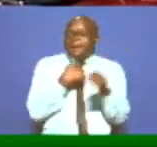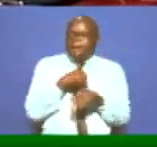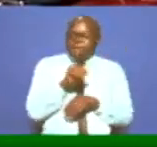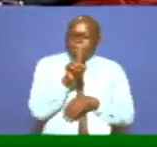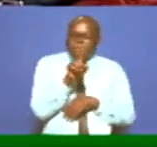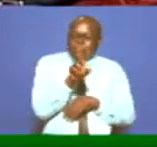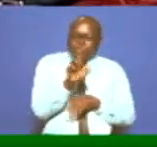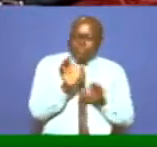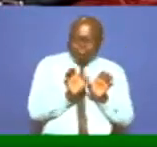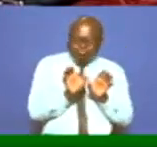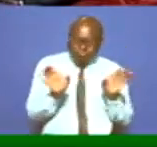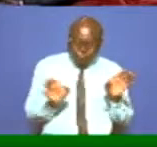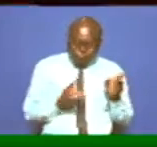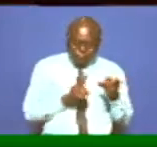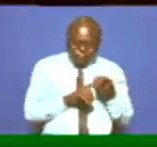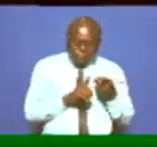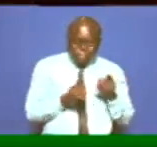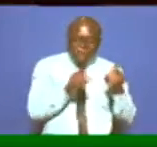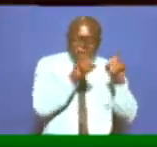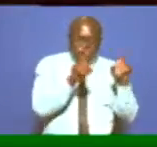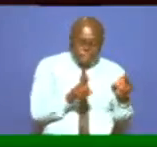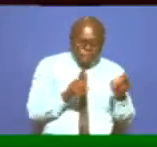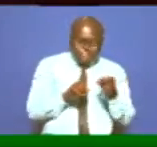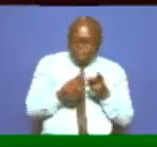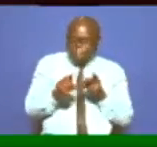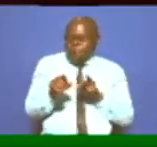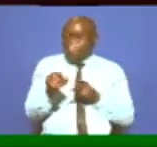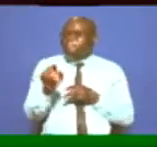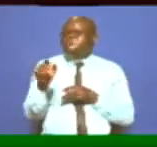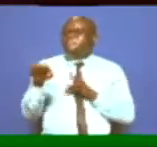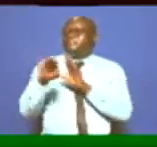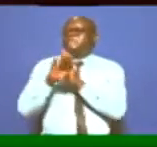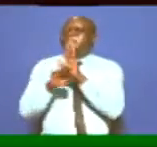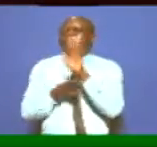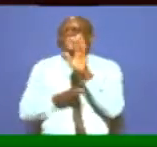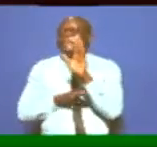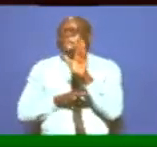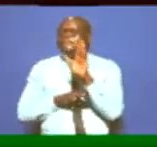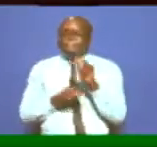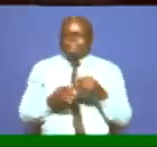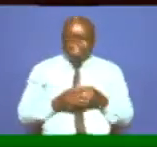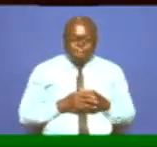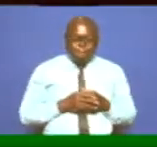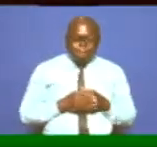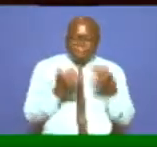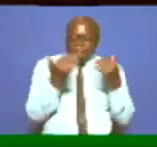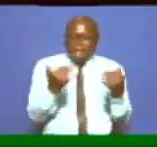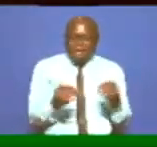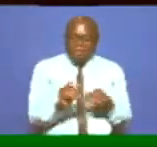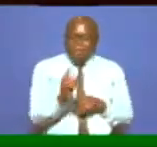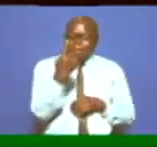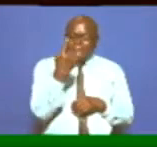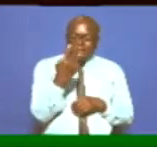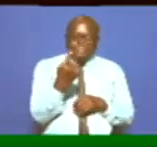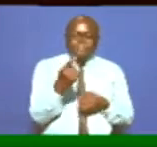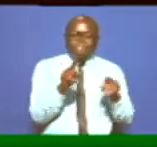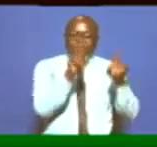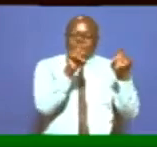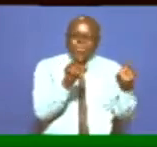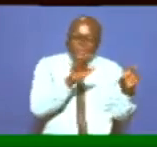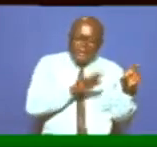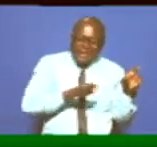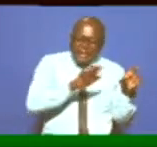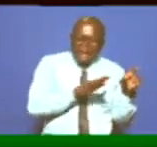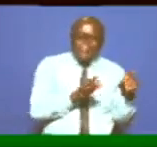the matters of questions, and the second one is statements. Now, on the first segment,